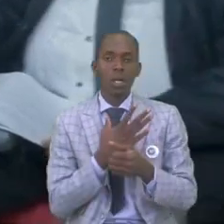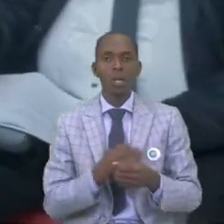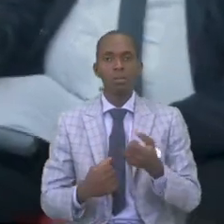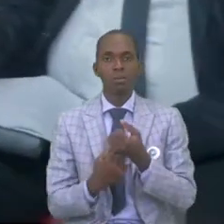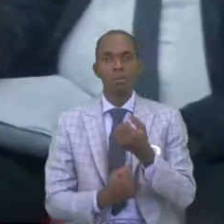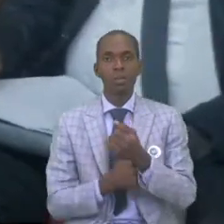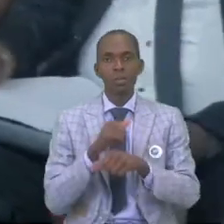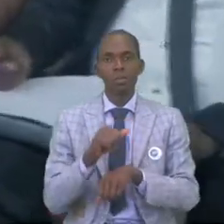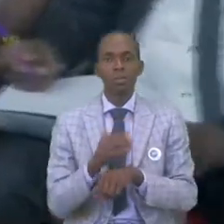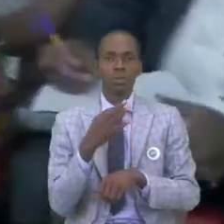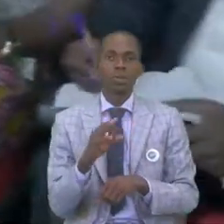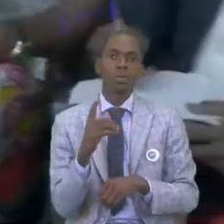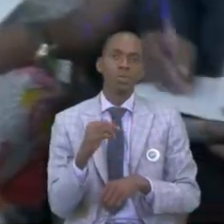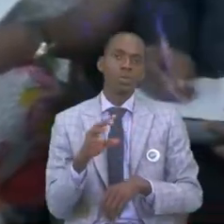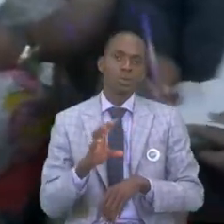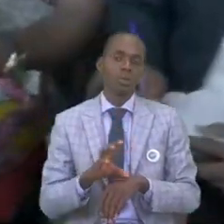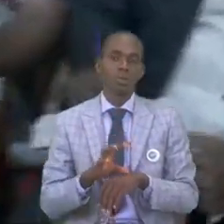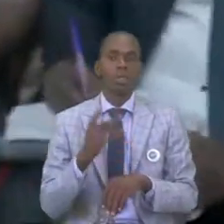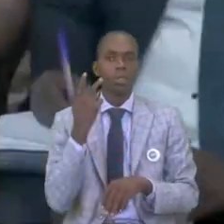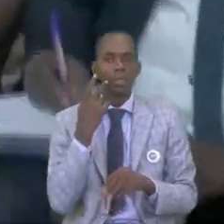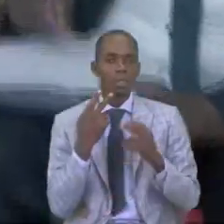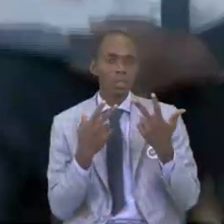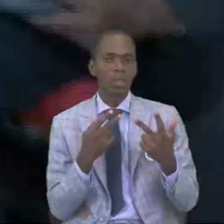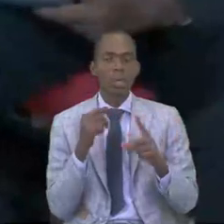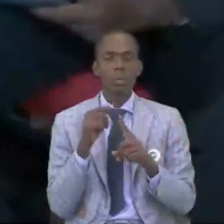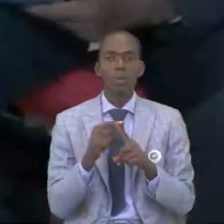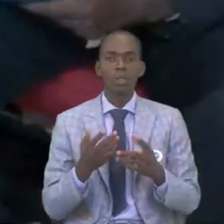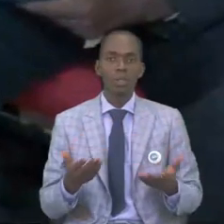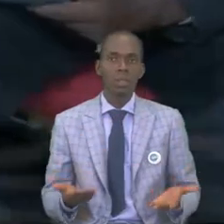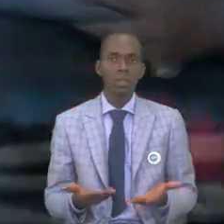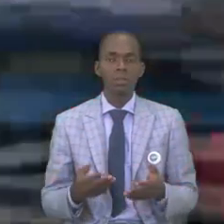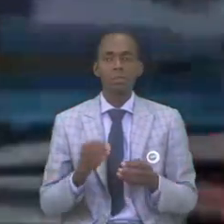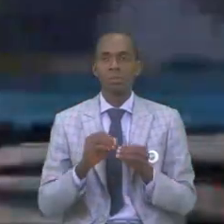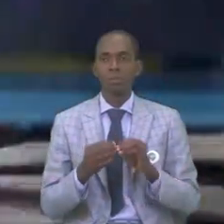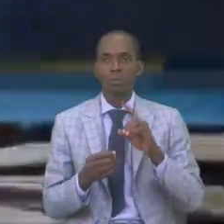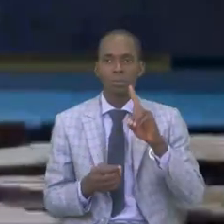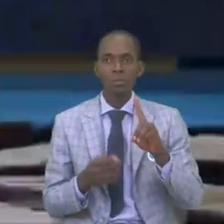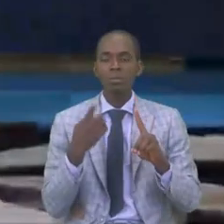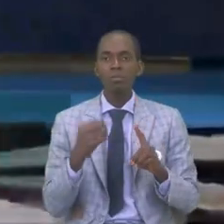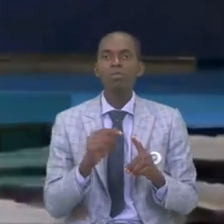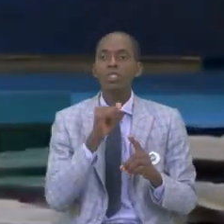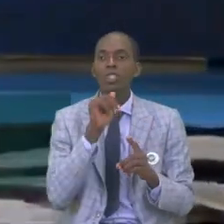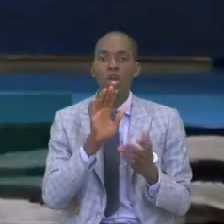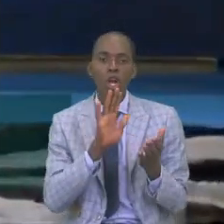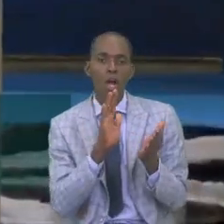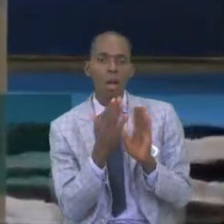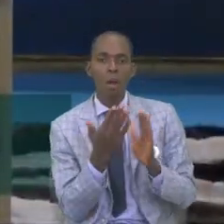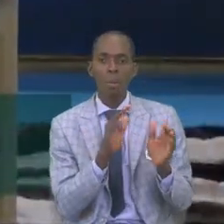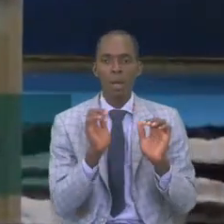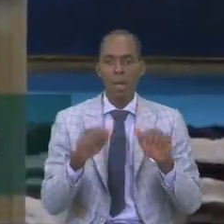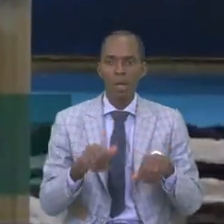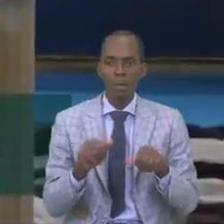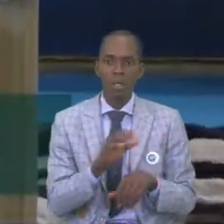looking at 3 points here in the message. Number one is the incomparable Christ, the